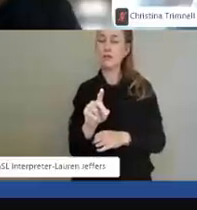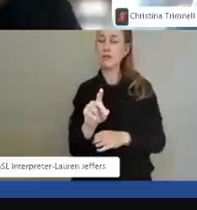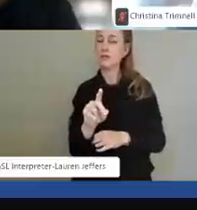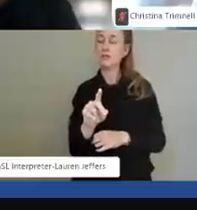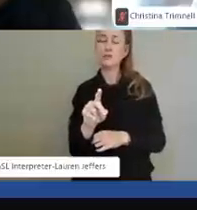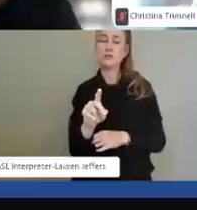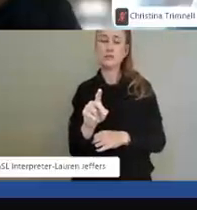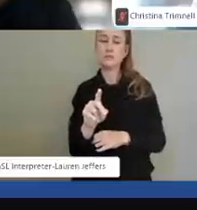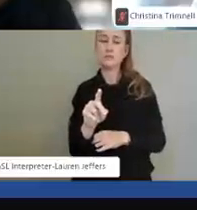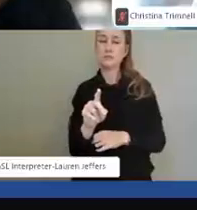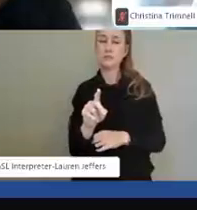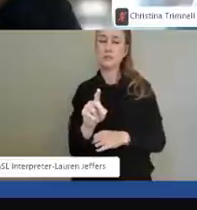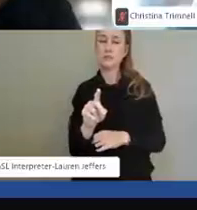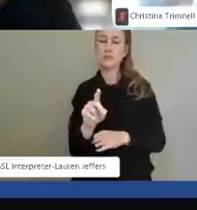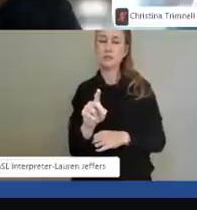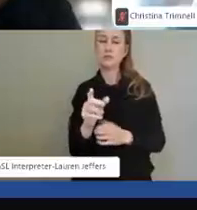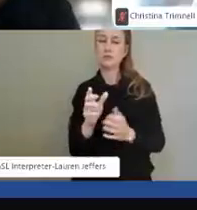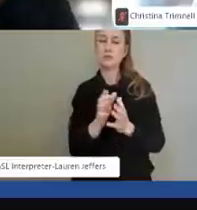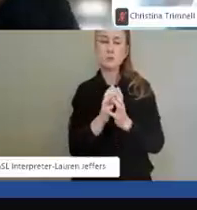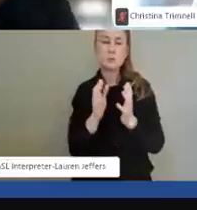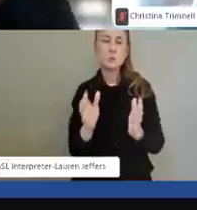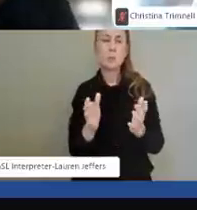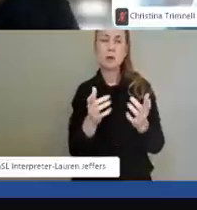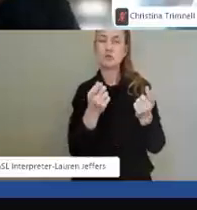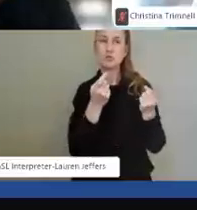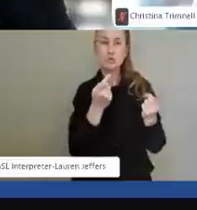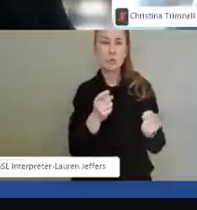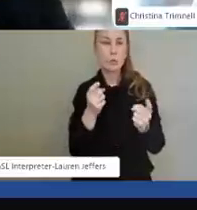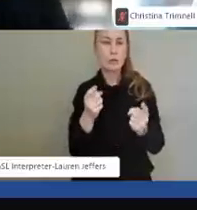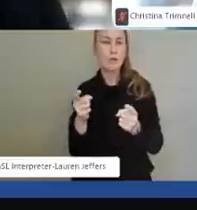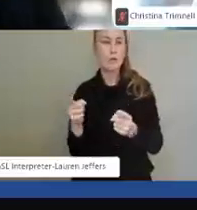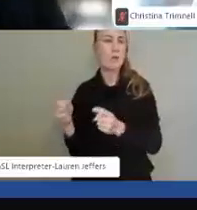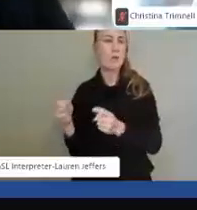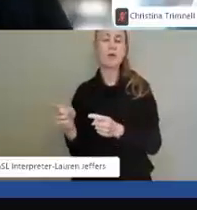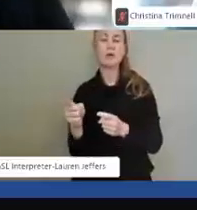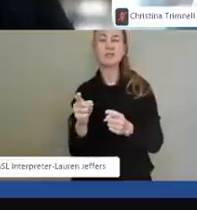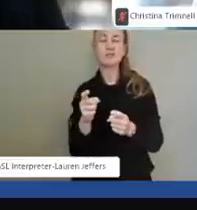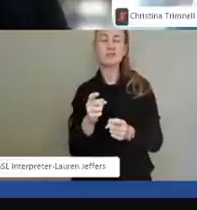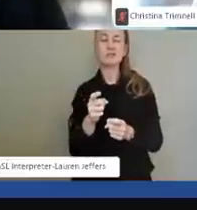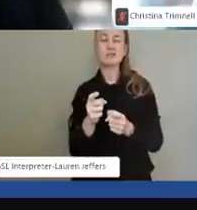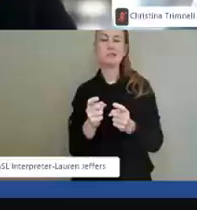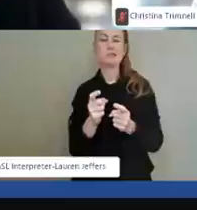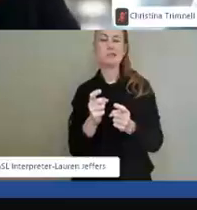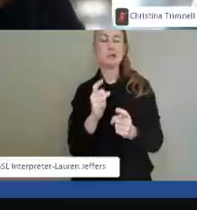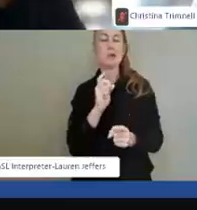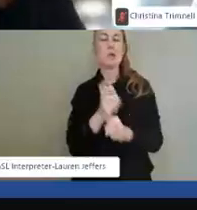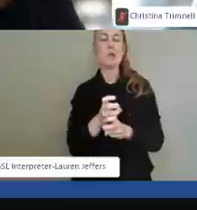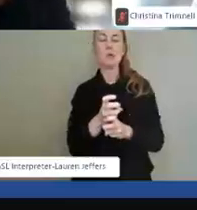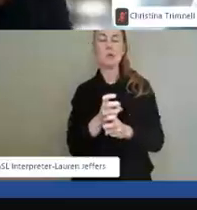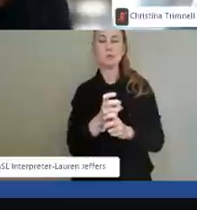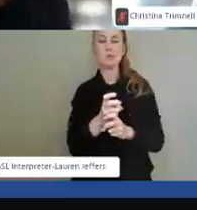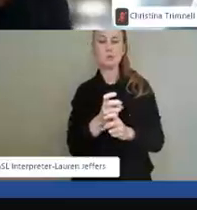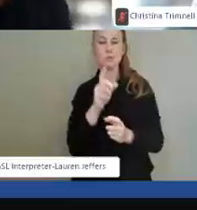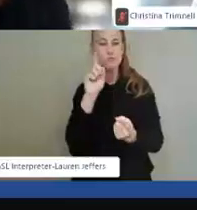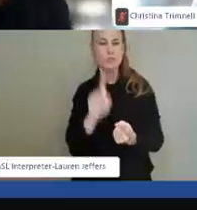much going on that it's hard to narrow it down to one or two things, but obviously Medicaid, the closing